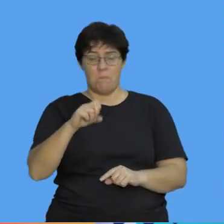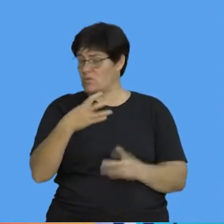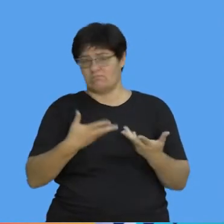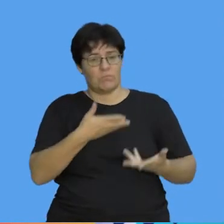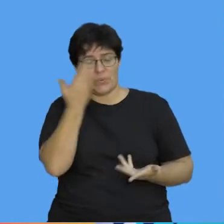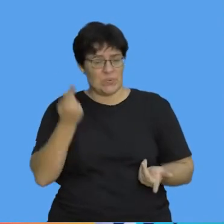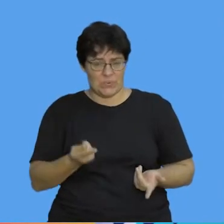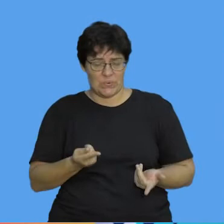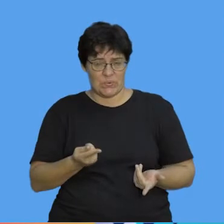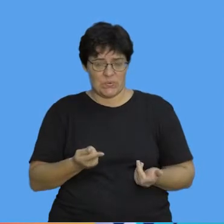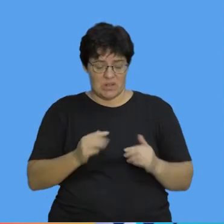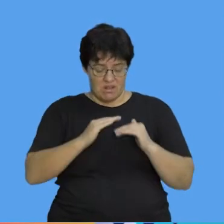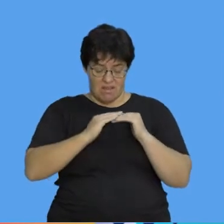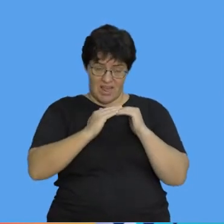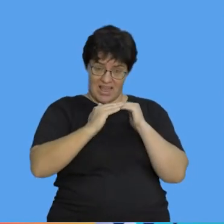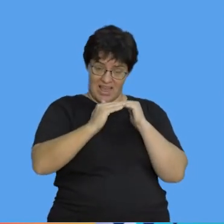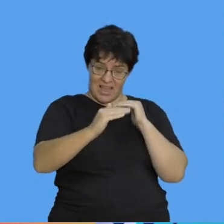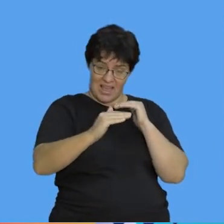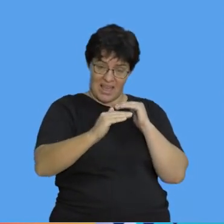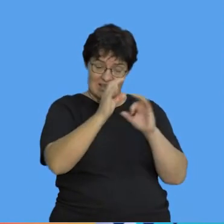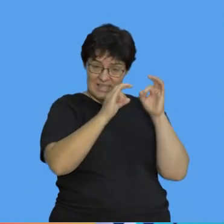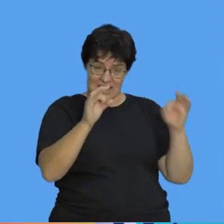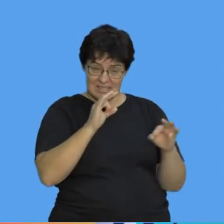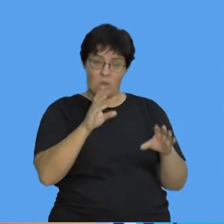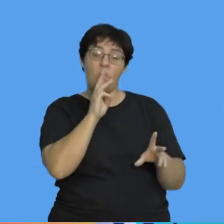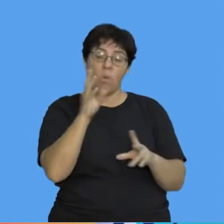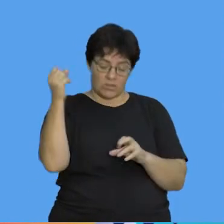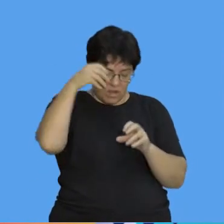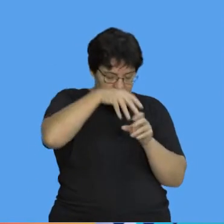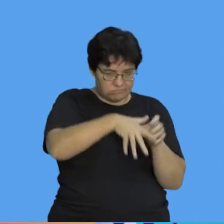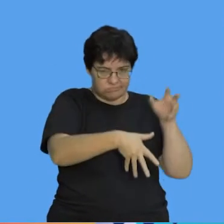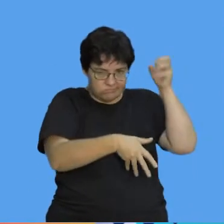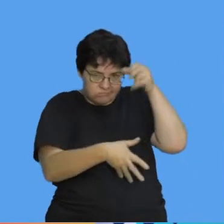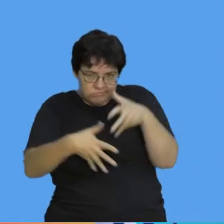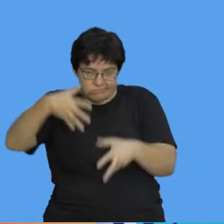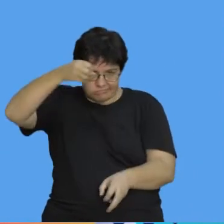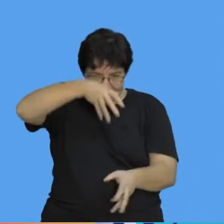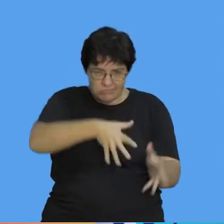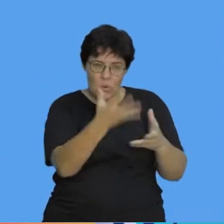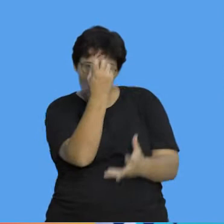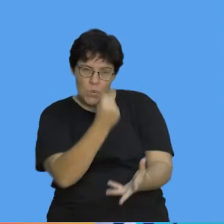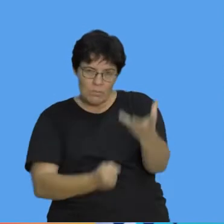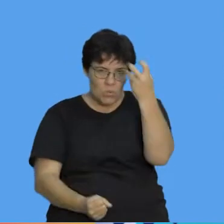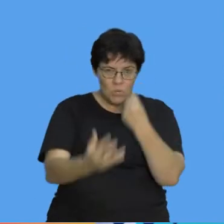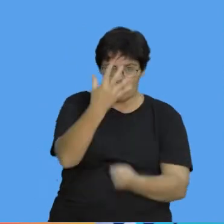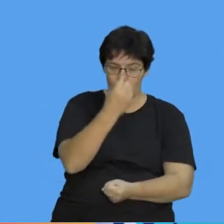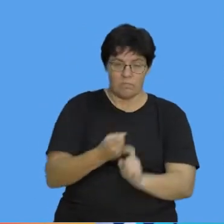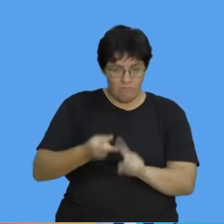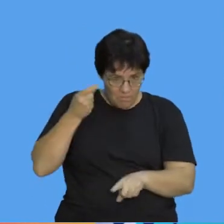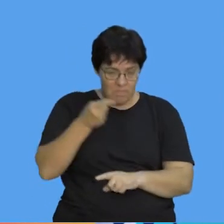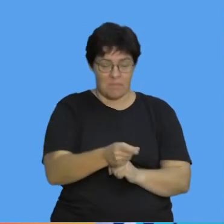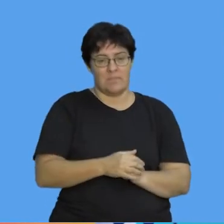roots. Moss doesn't have that. A single layer of cells that water can just diffuse in.